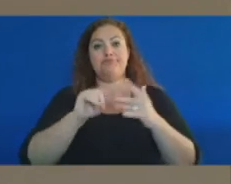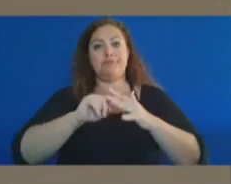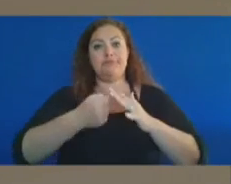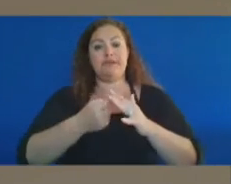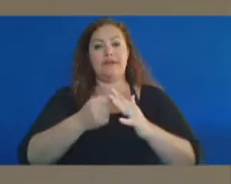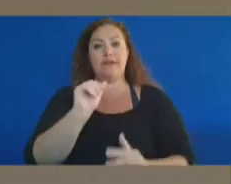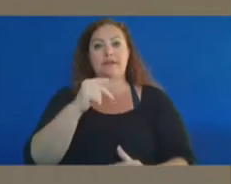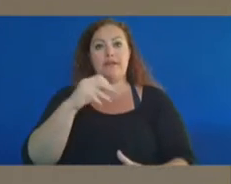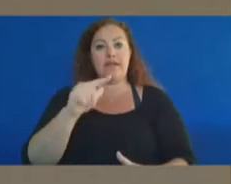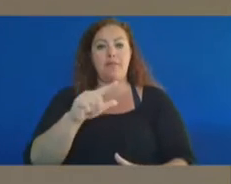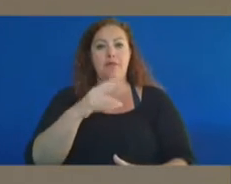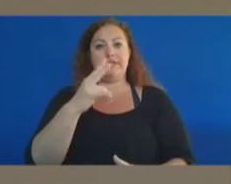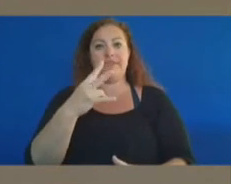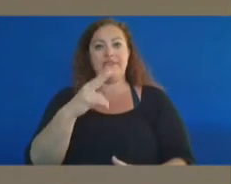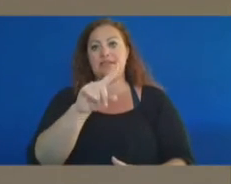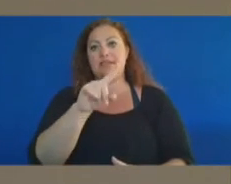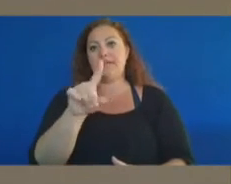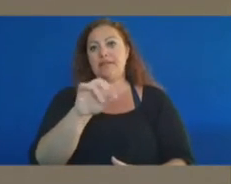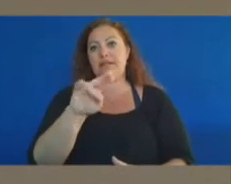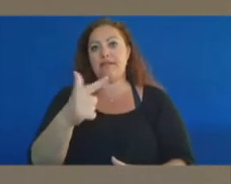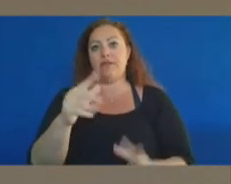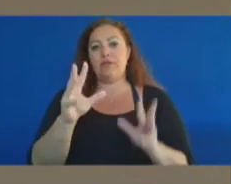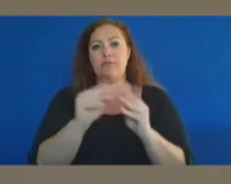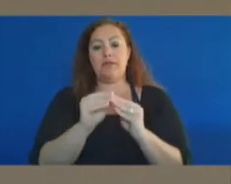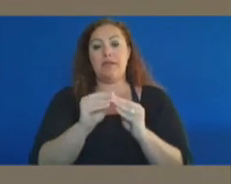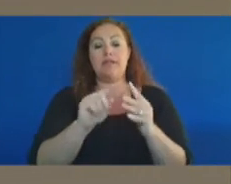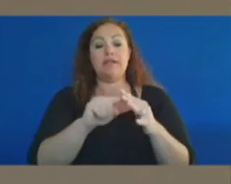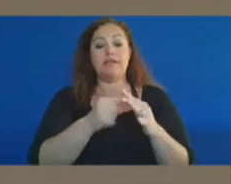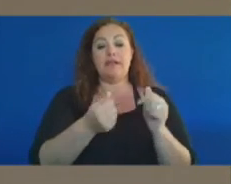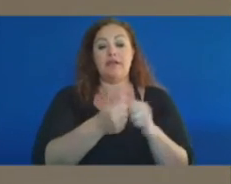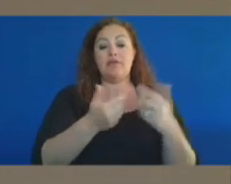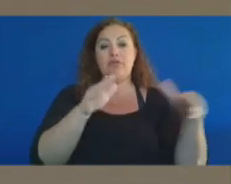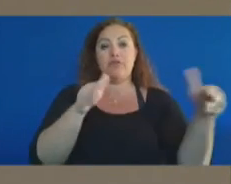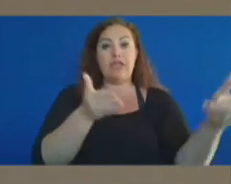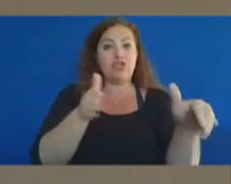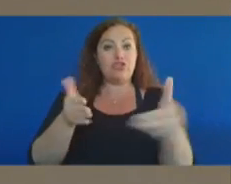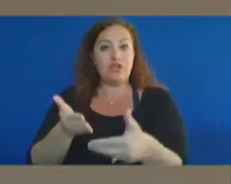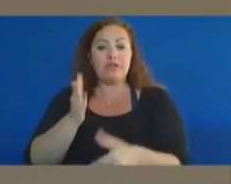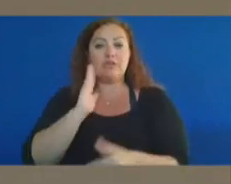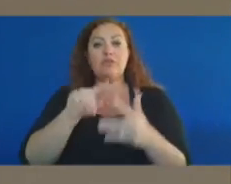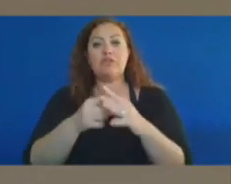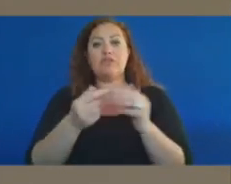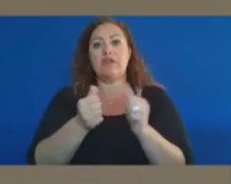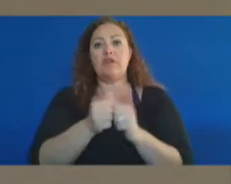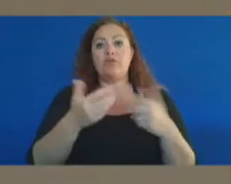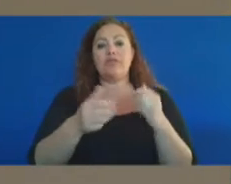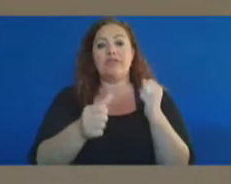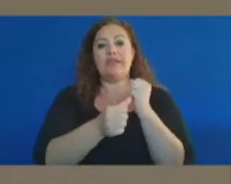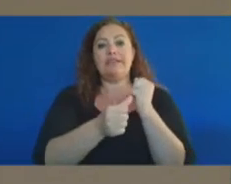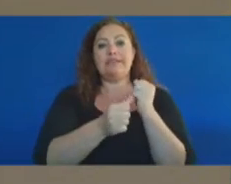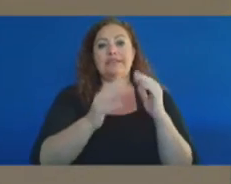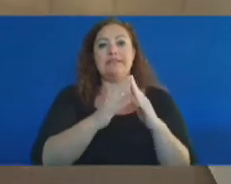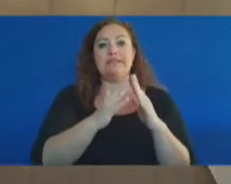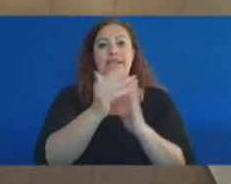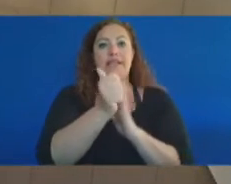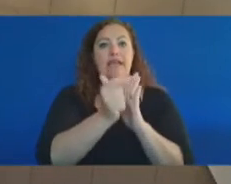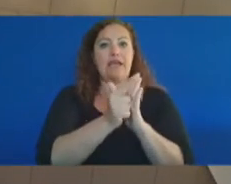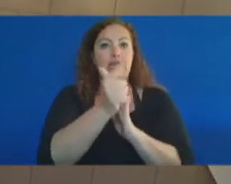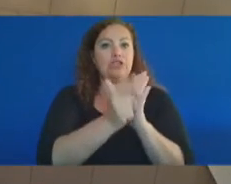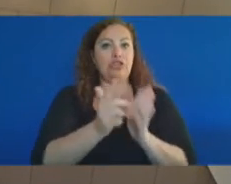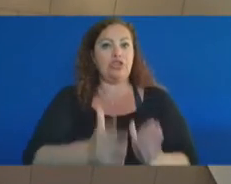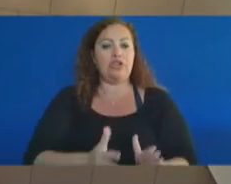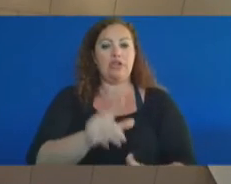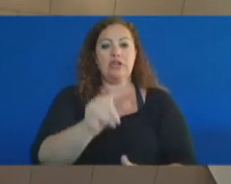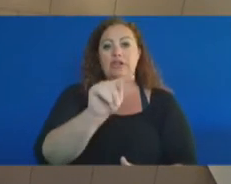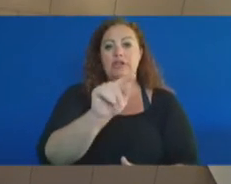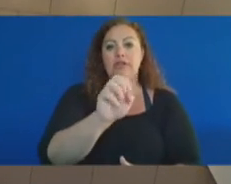zoning meeting and I'd like to begin with introductions and we'll start with our assistant City attorney ter hegler